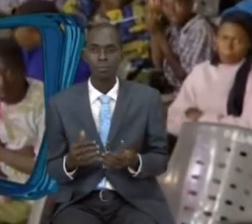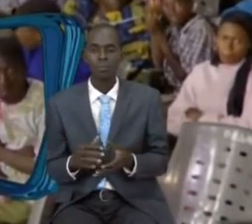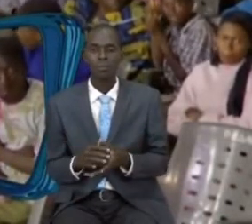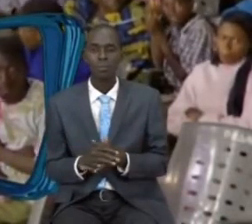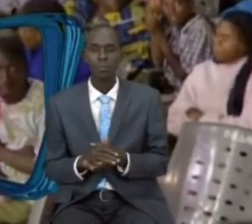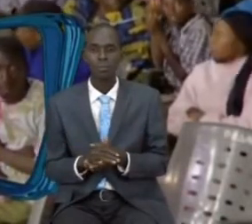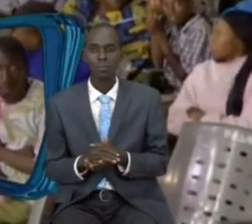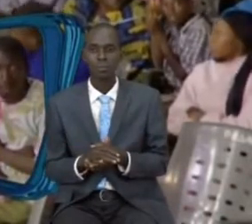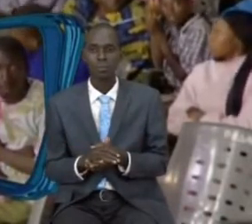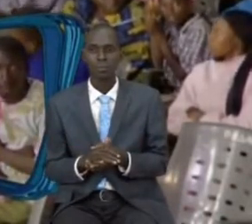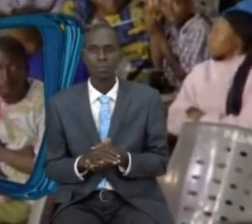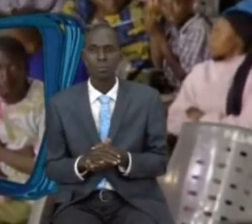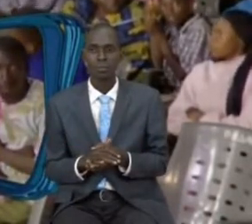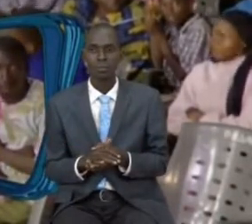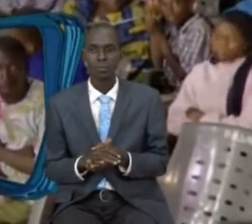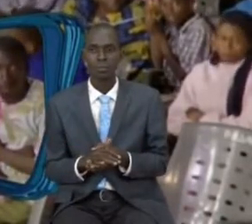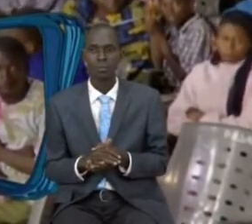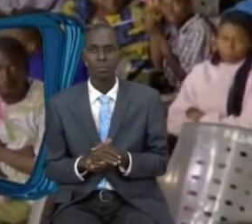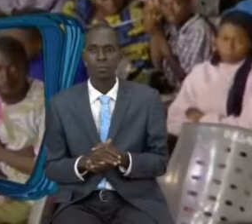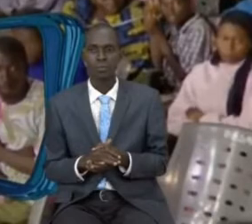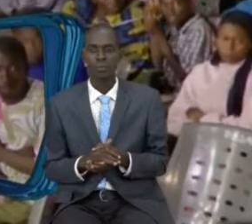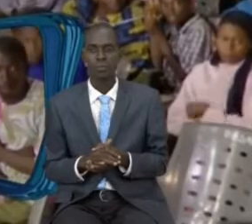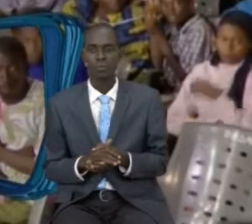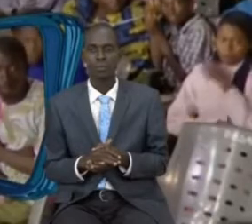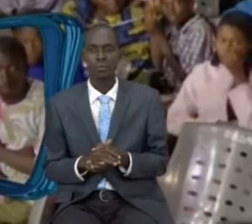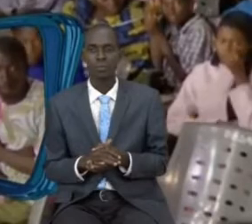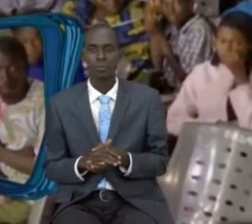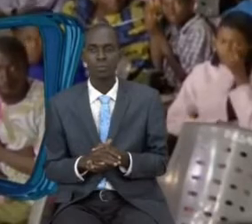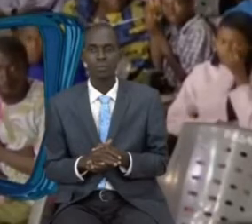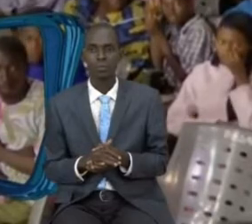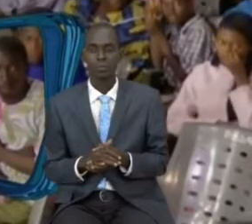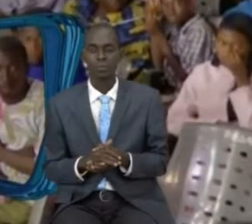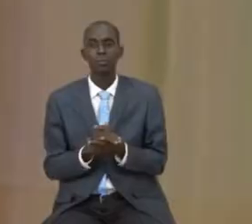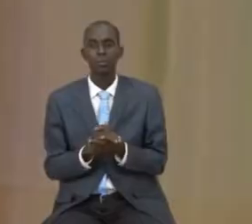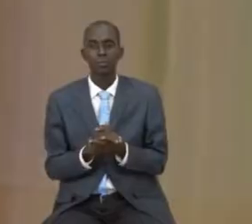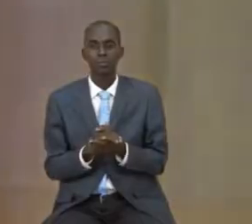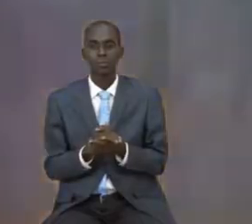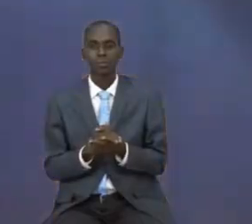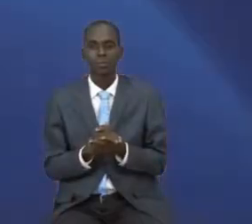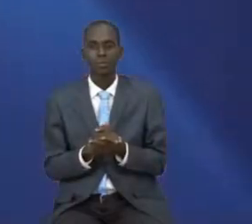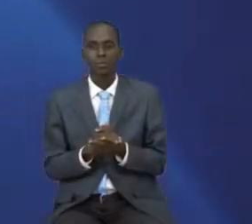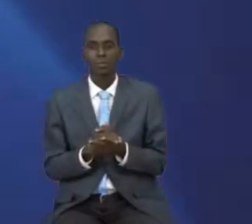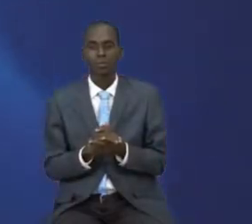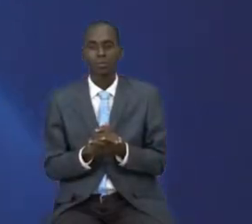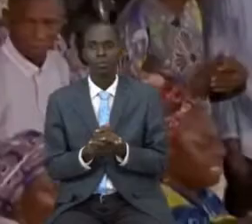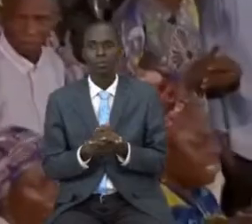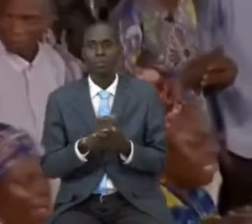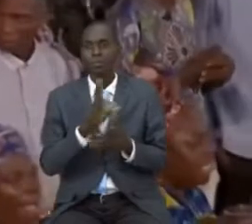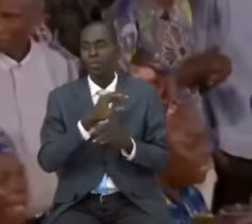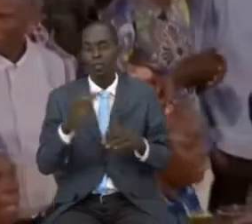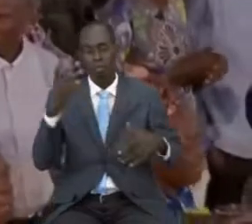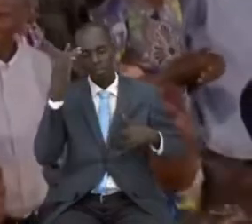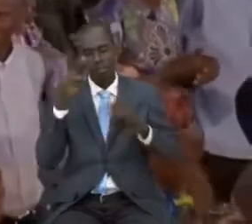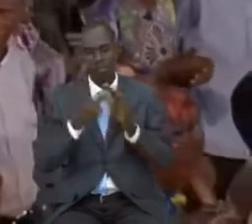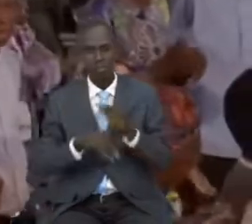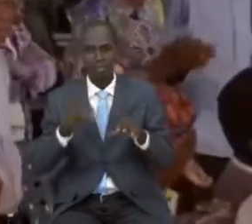now in this time of counseling. No sickness on your body.